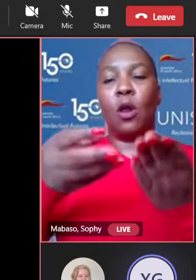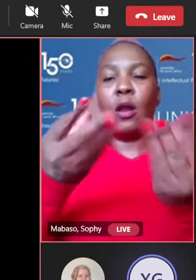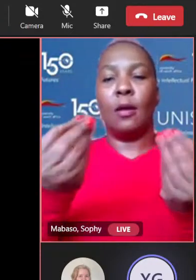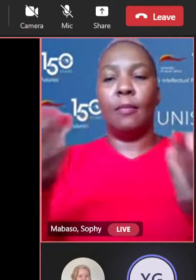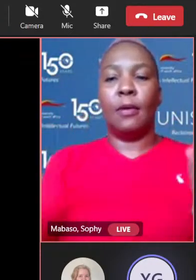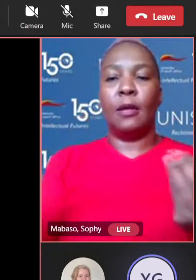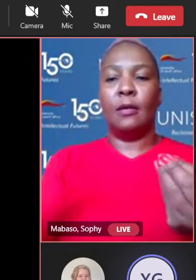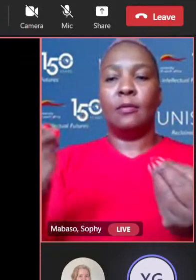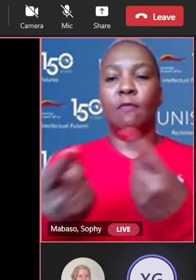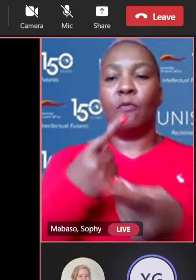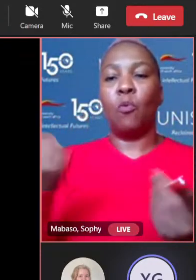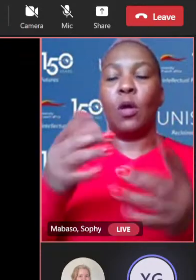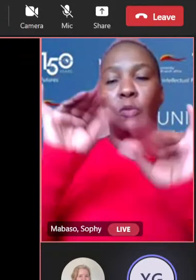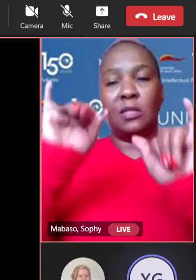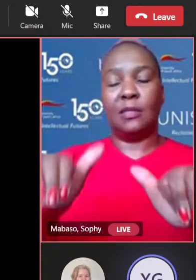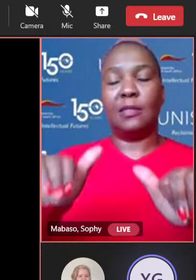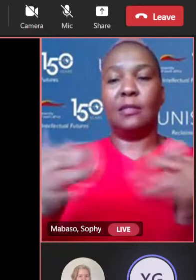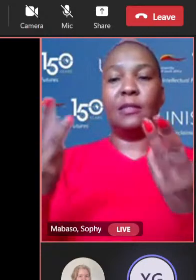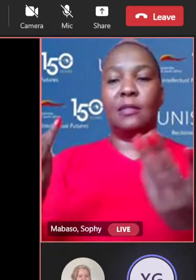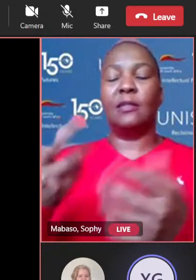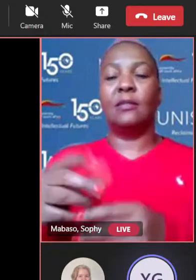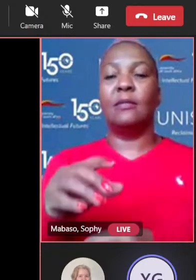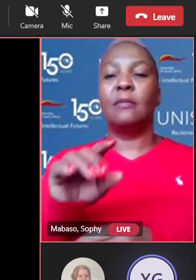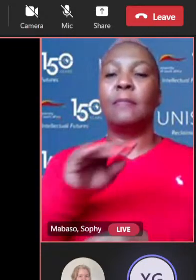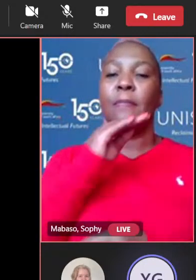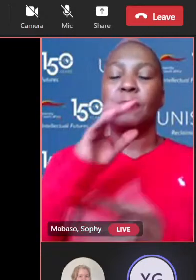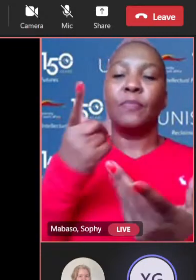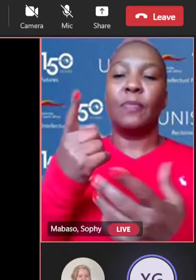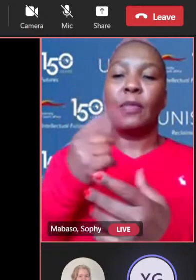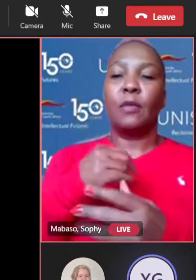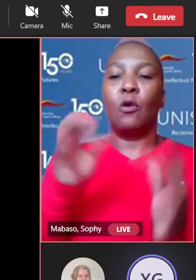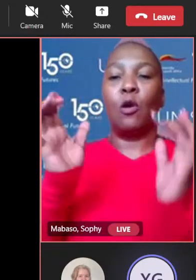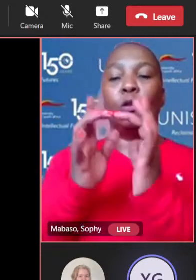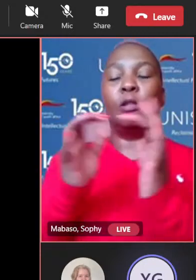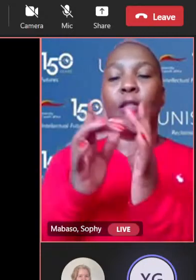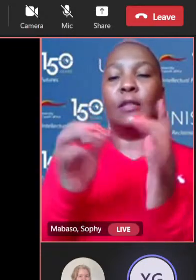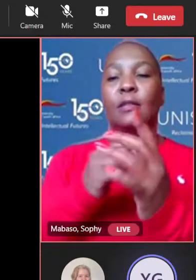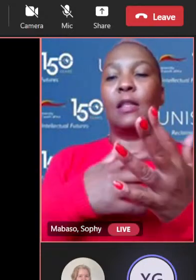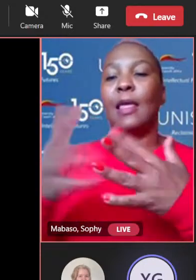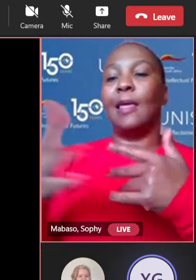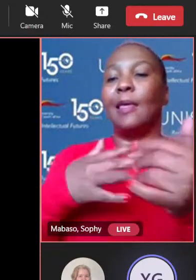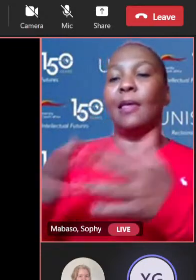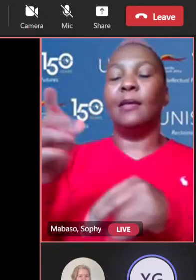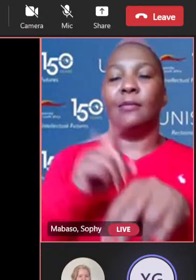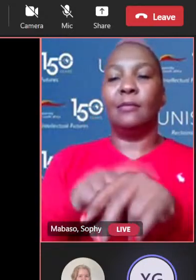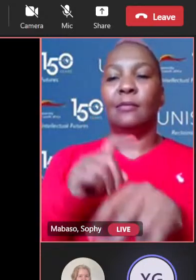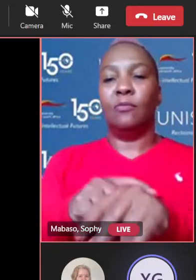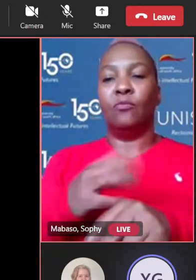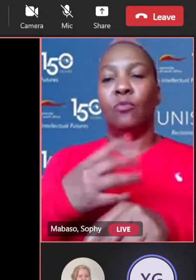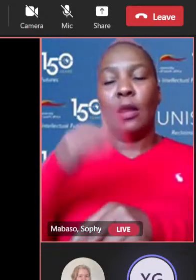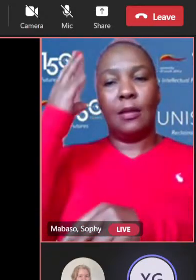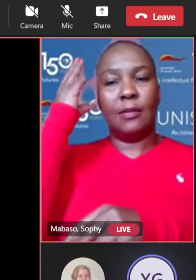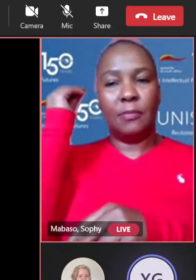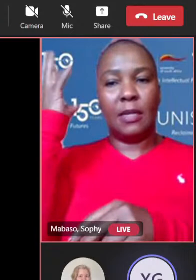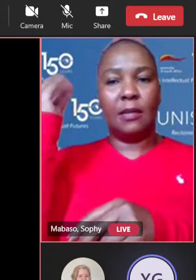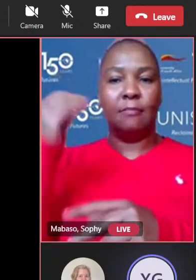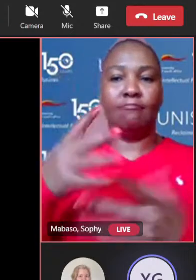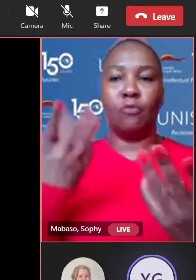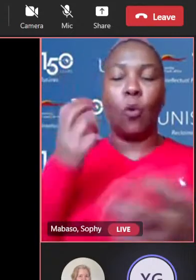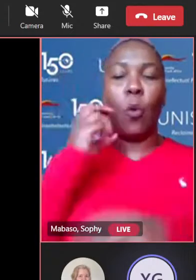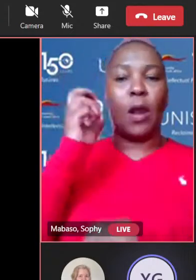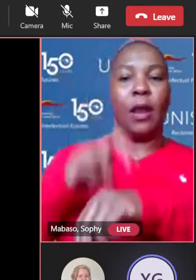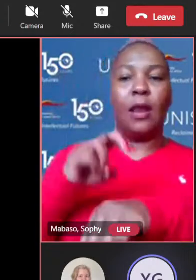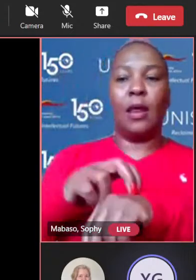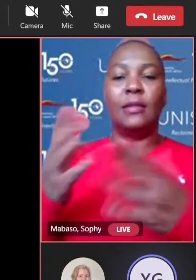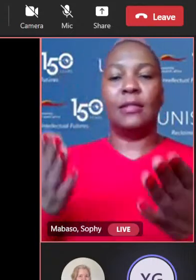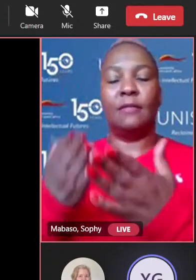are situated, and you can then make contact with them when you are experiencing or need the services that I have